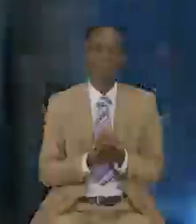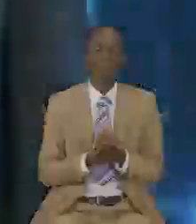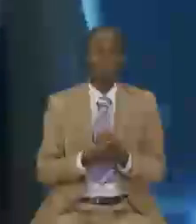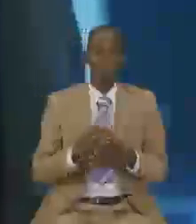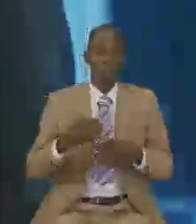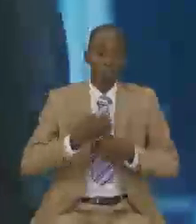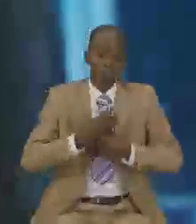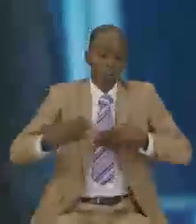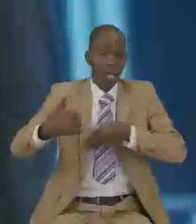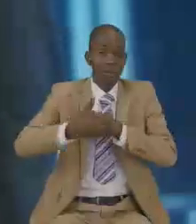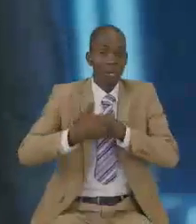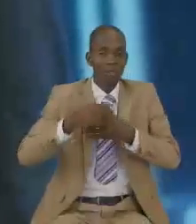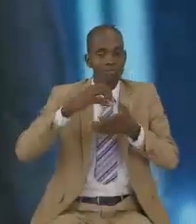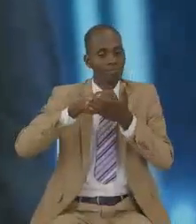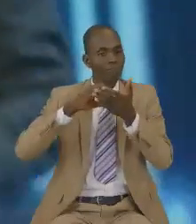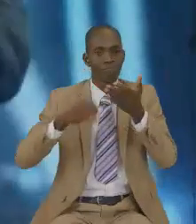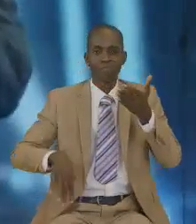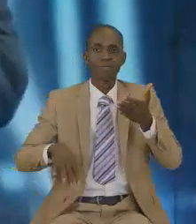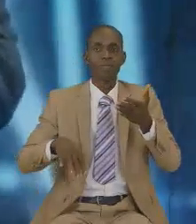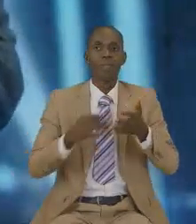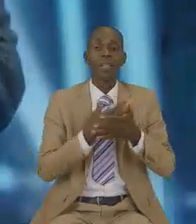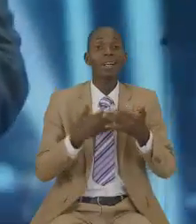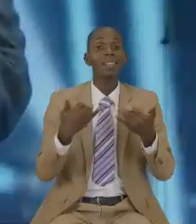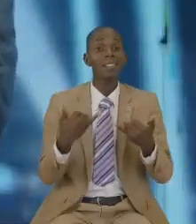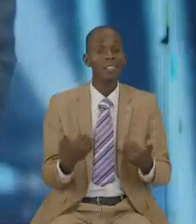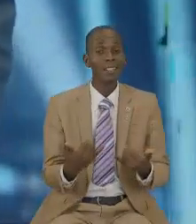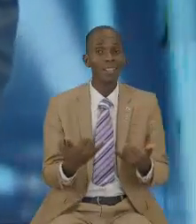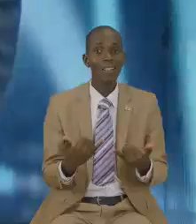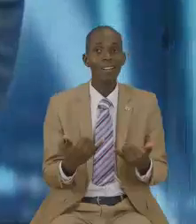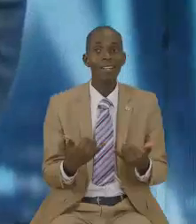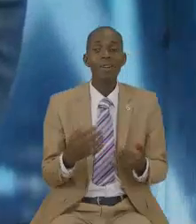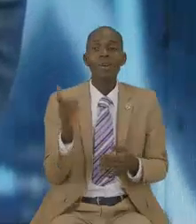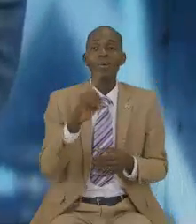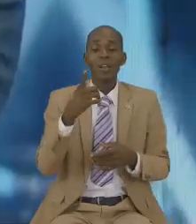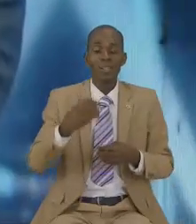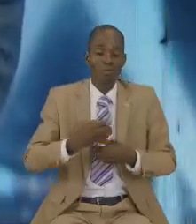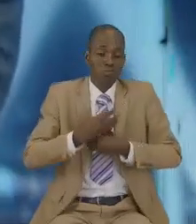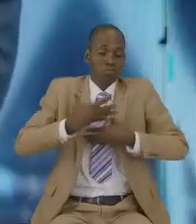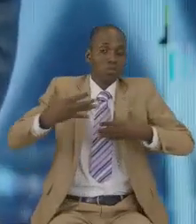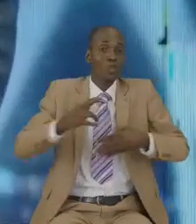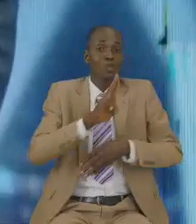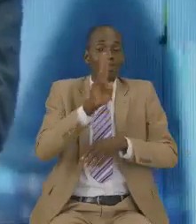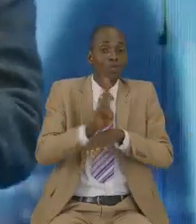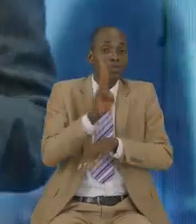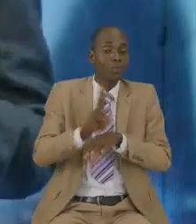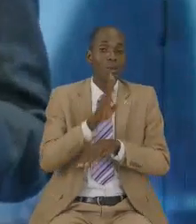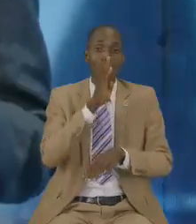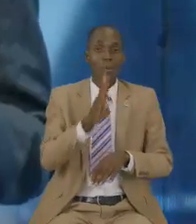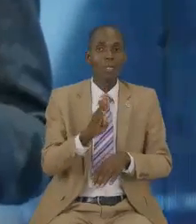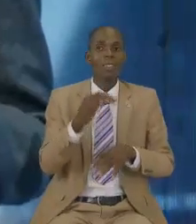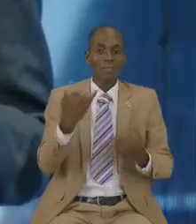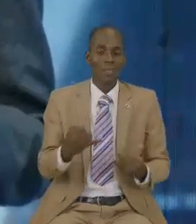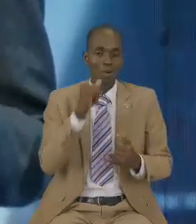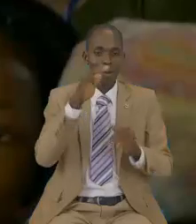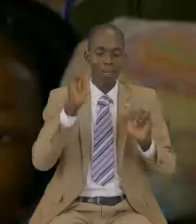Hunchback gone. And now, where the hunchback used to be, she will carry